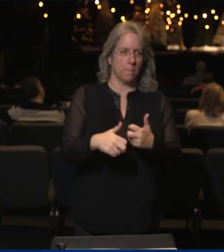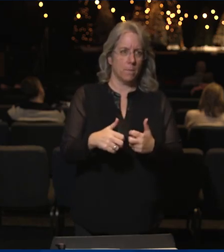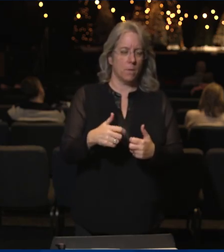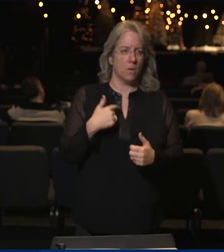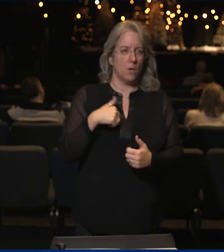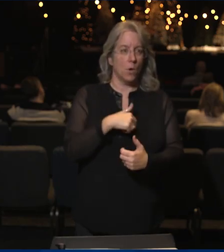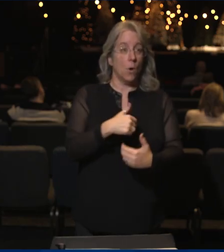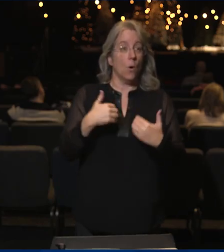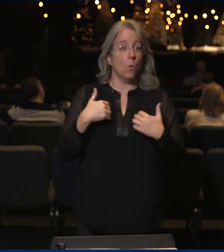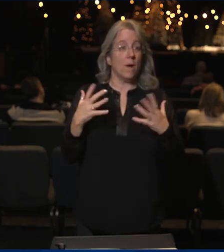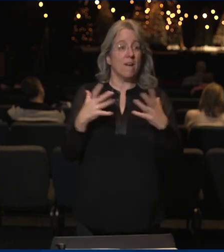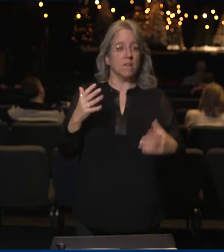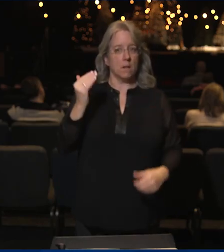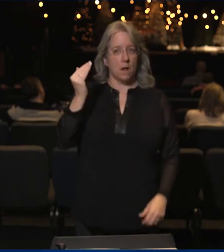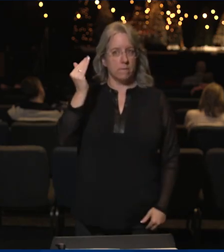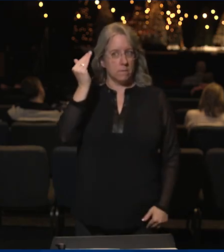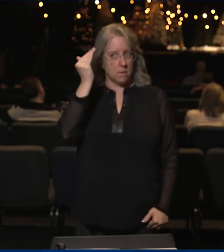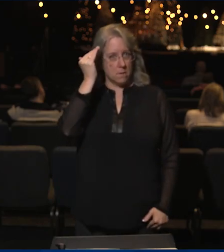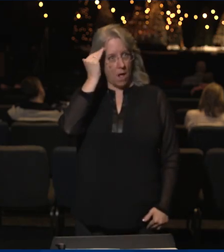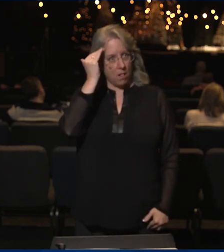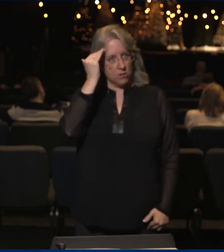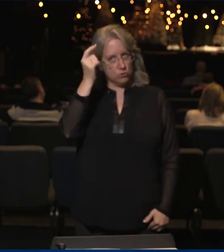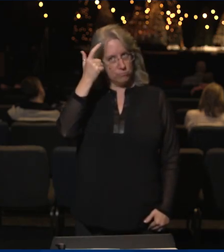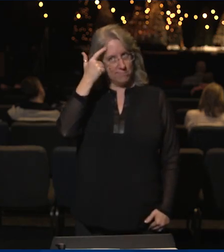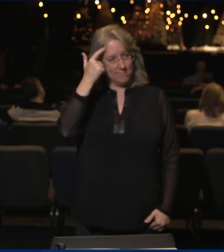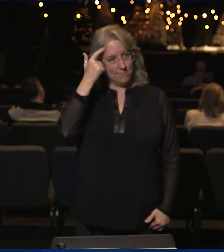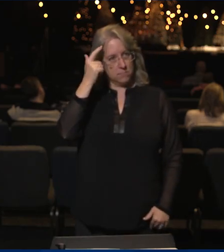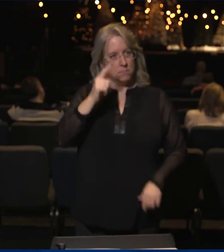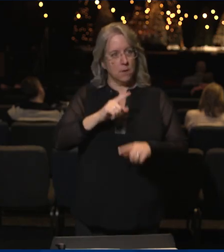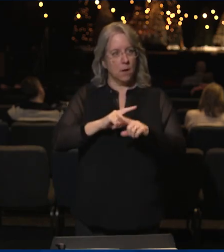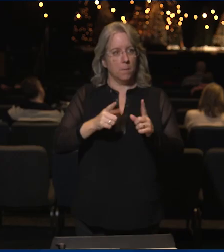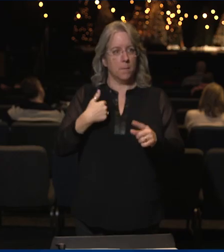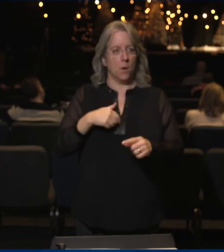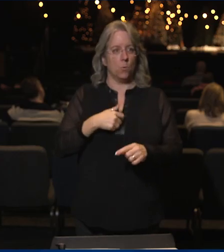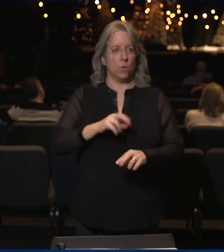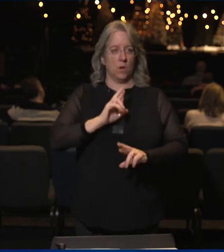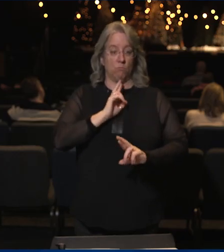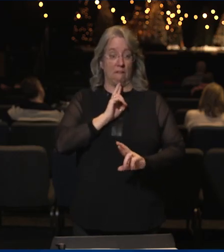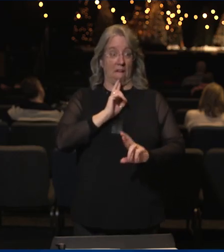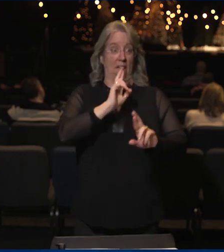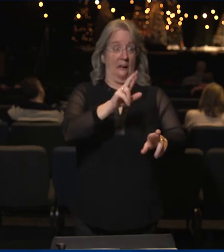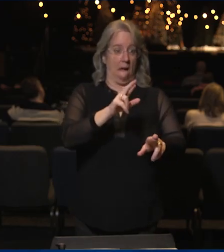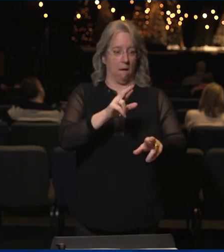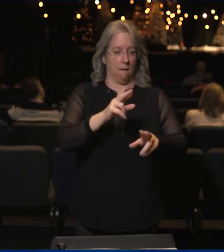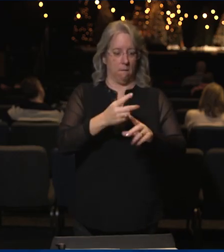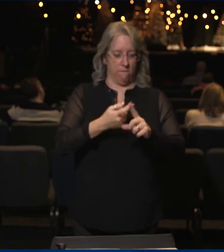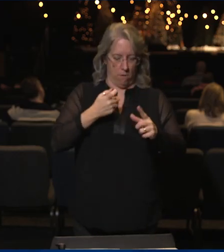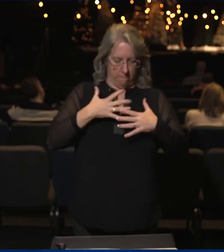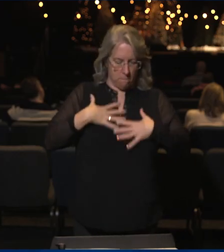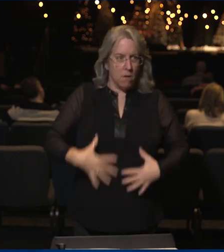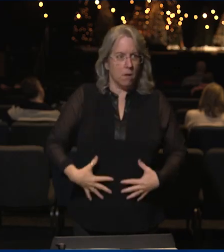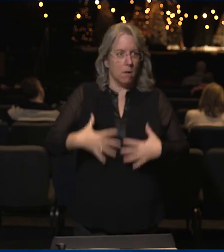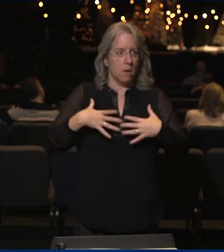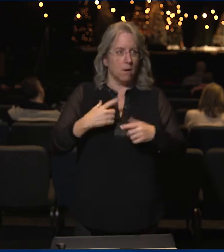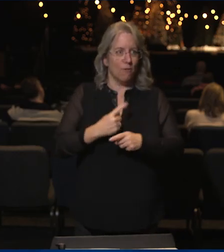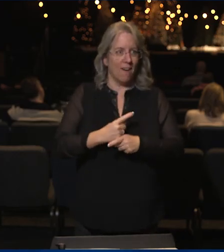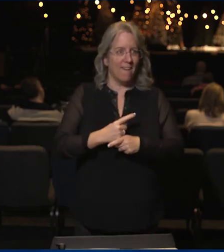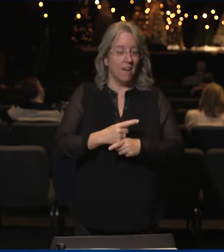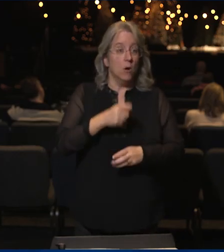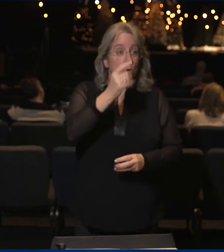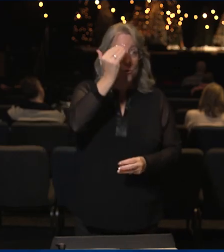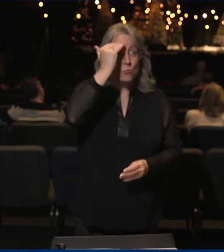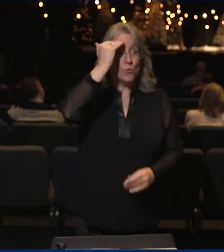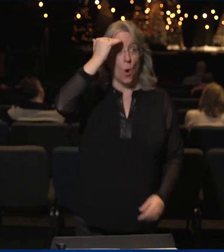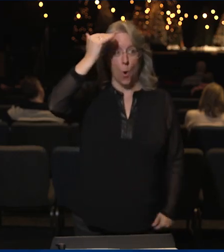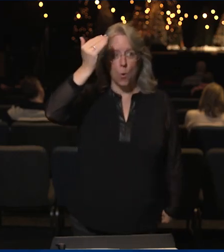head knowledge, but we still react out of our own selves. Do any of you notice that about yourself? You know a